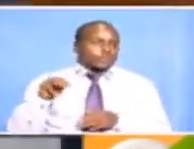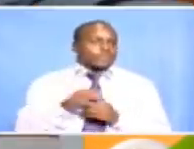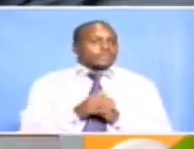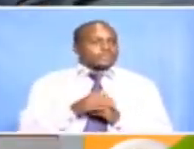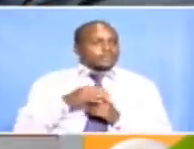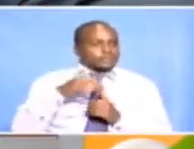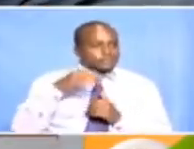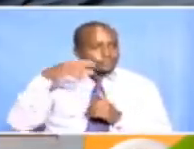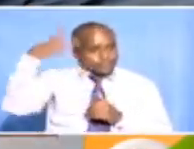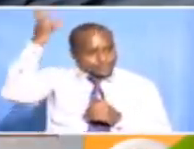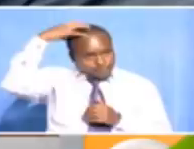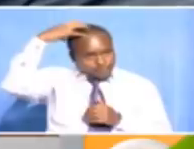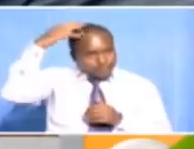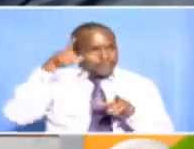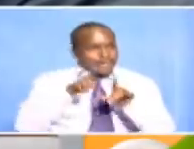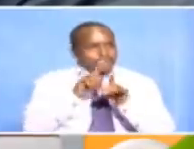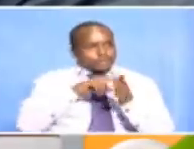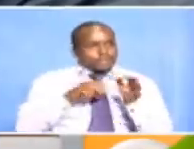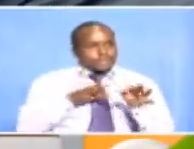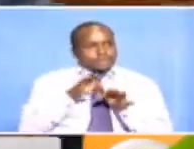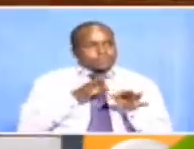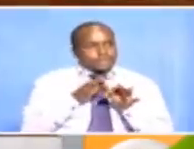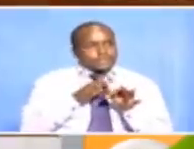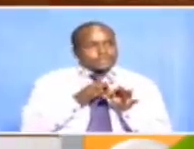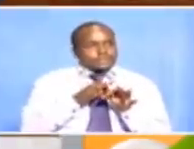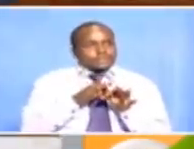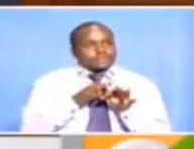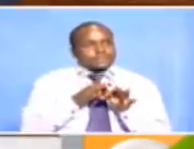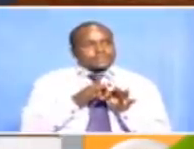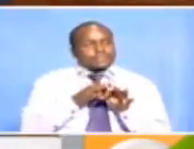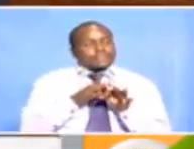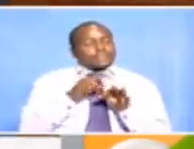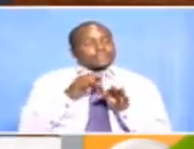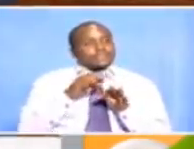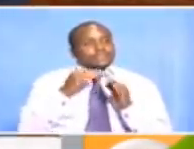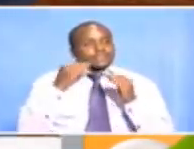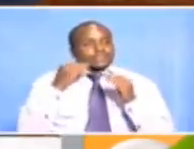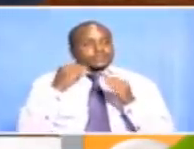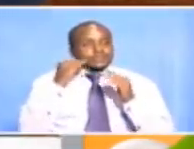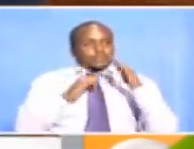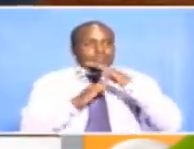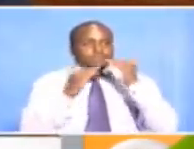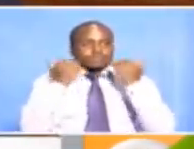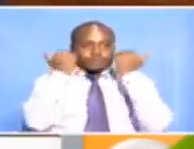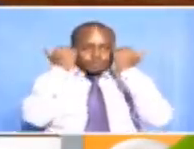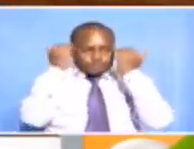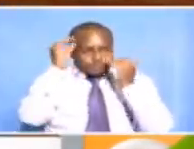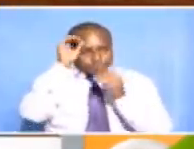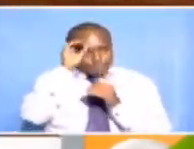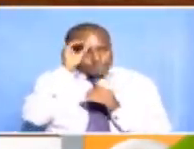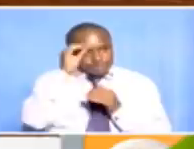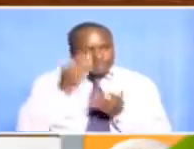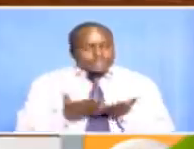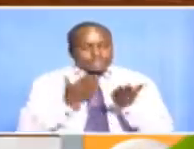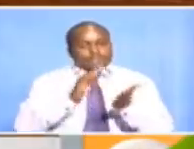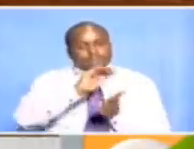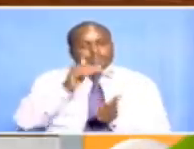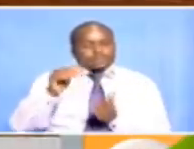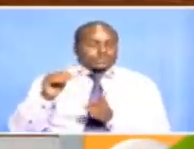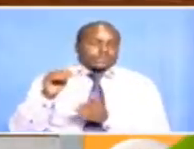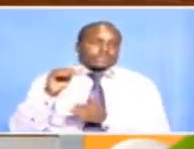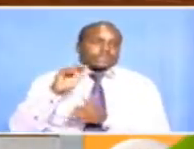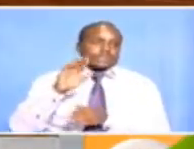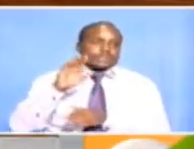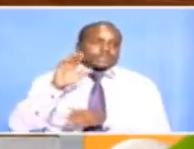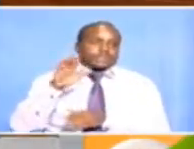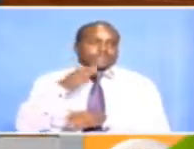as what was explained in the Supreme Court advisory opinion. I took the list to the Speaker of the County Assembly, but